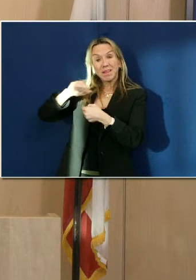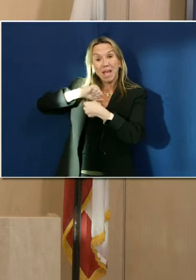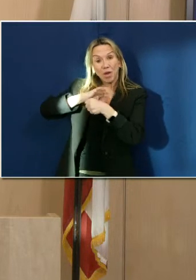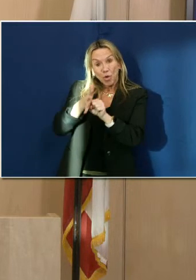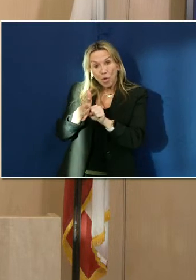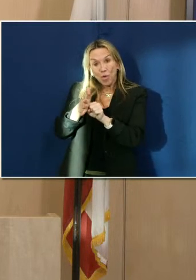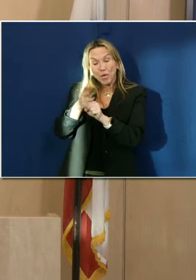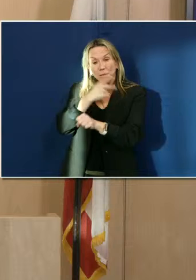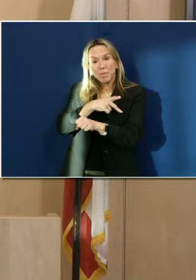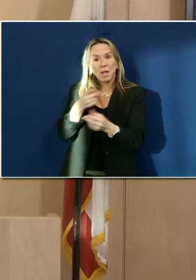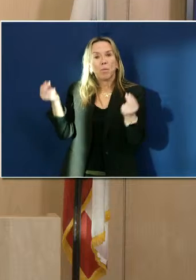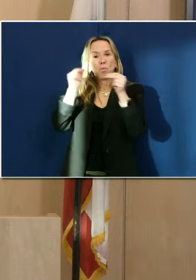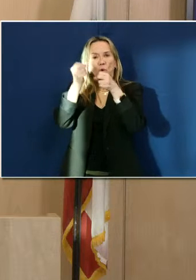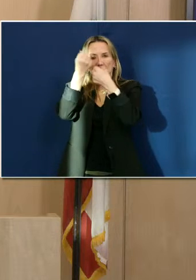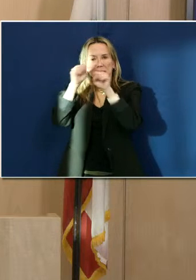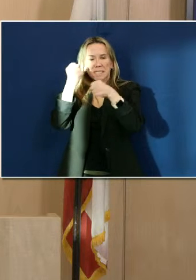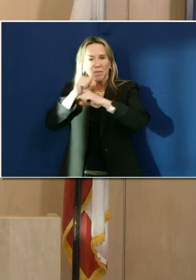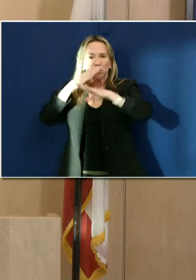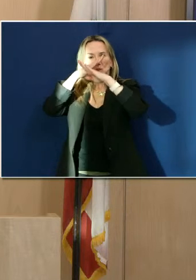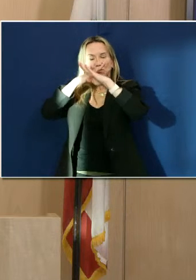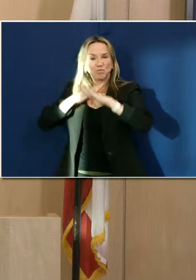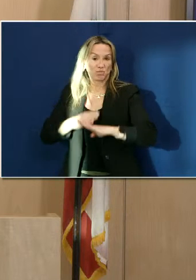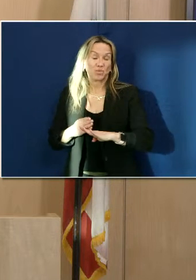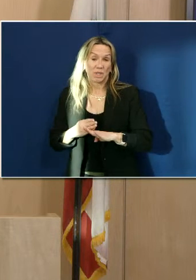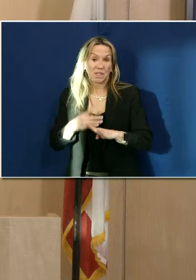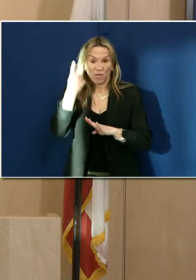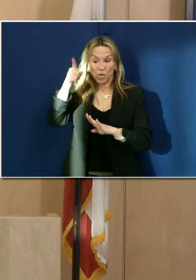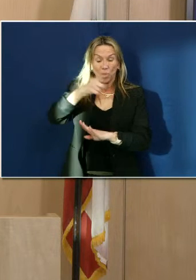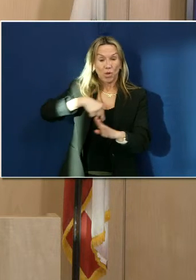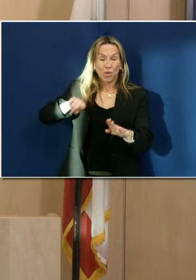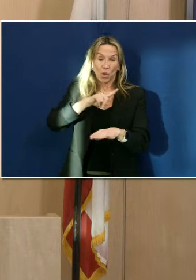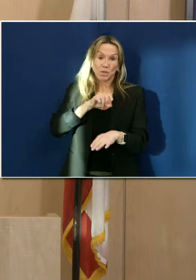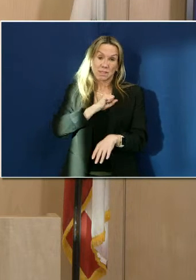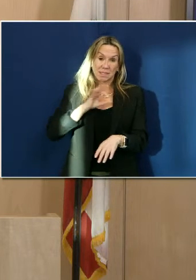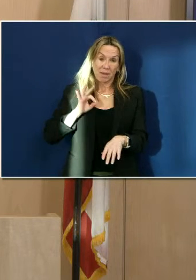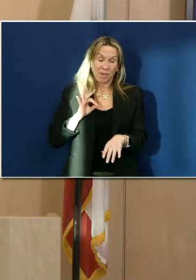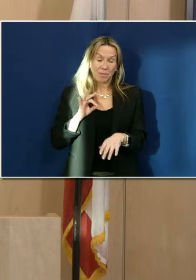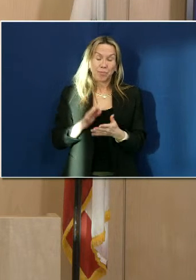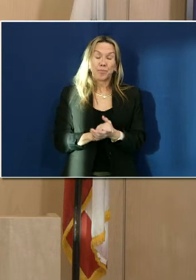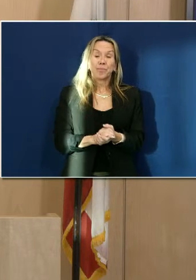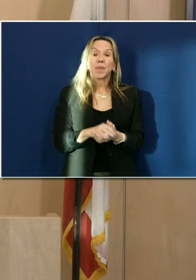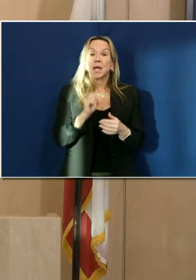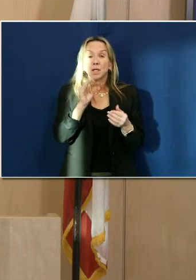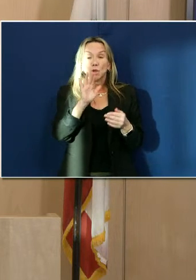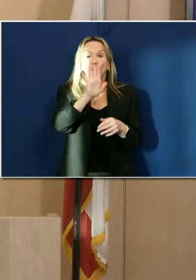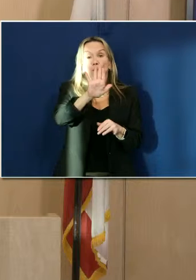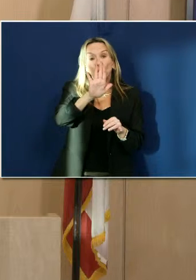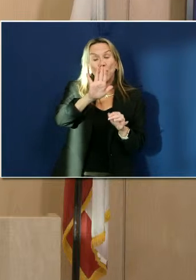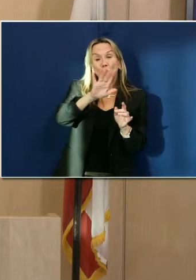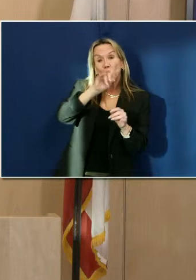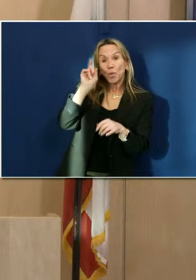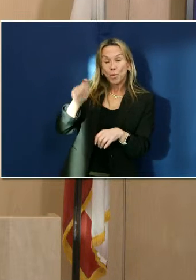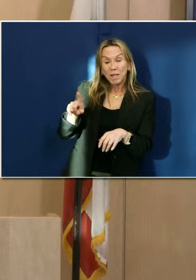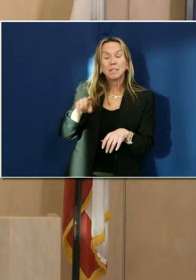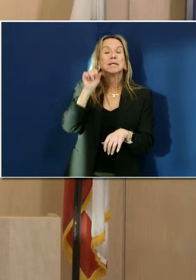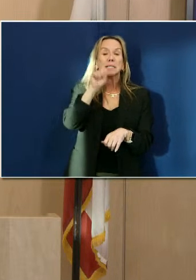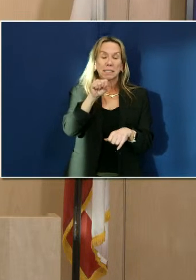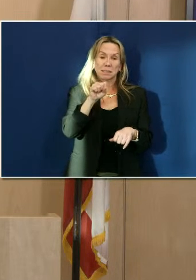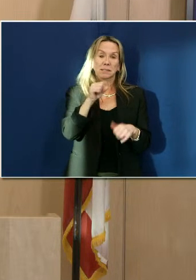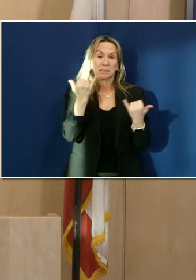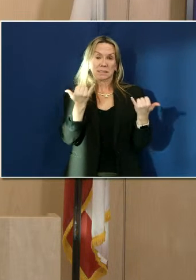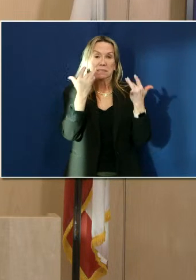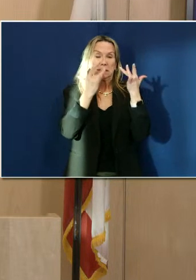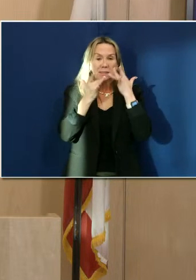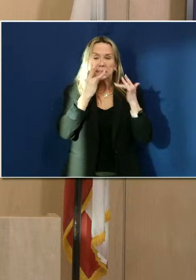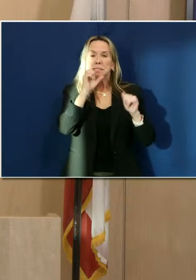short answer to your question, though, back to your original question, is staffing is tight, and it's tighter than it ever has been before,